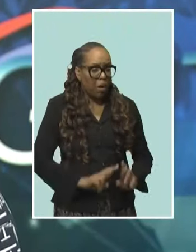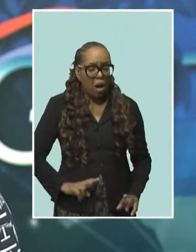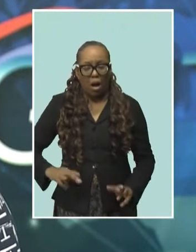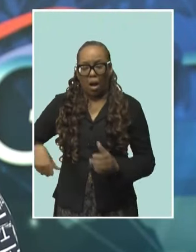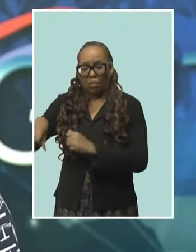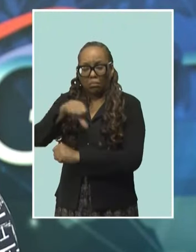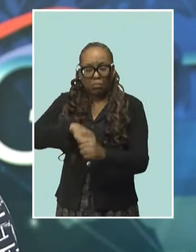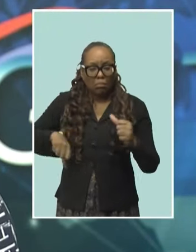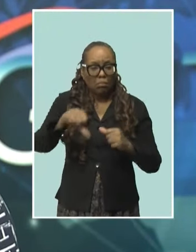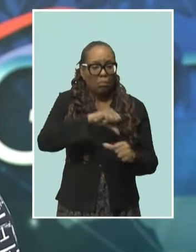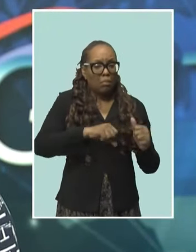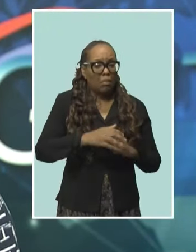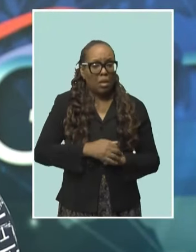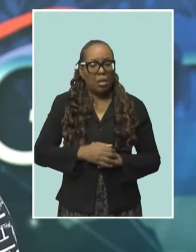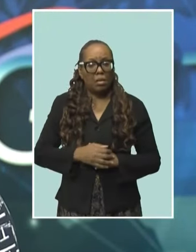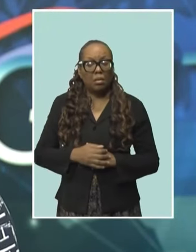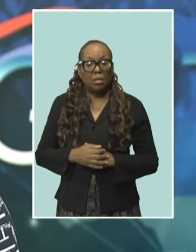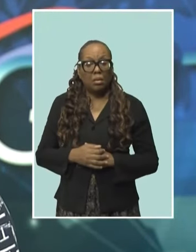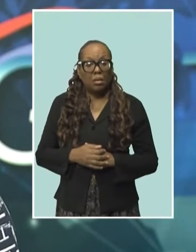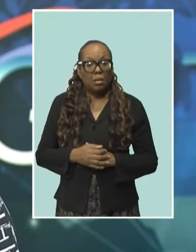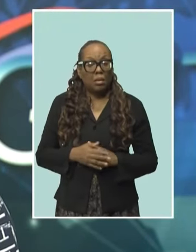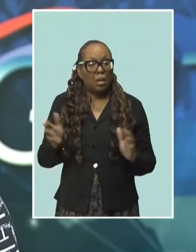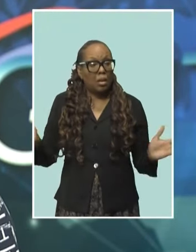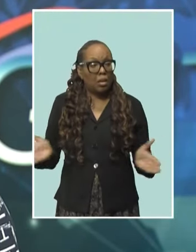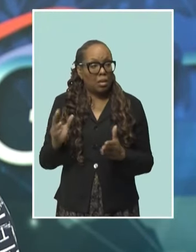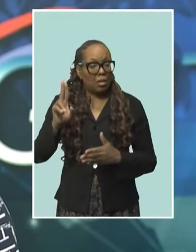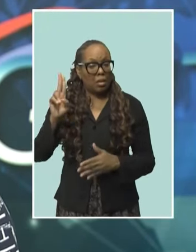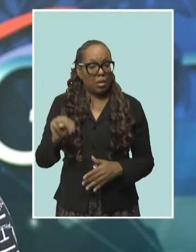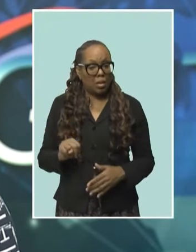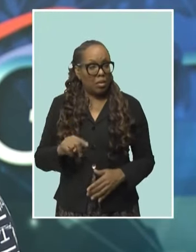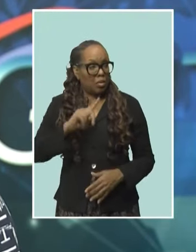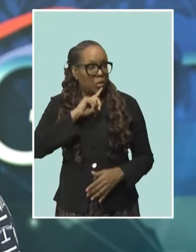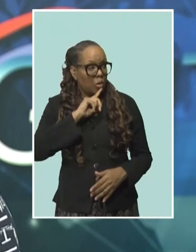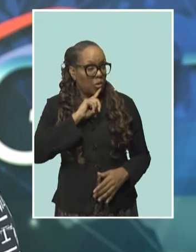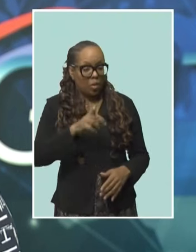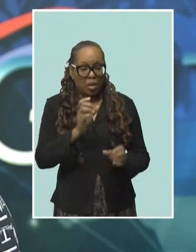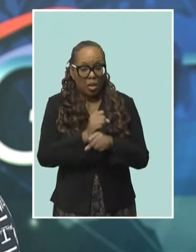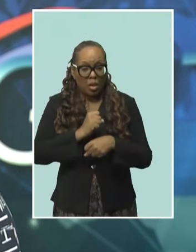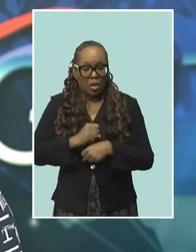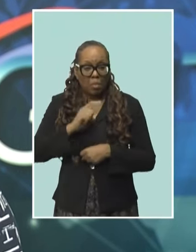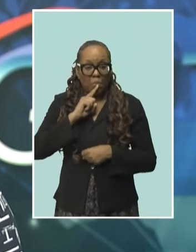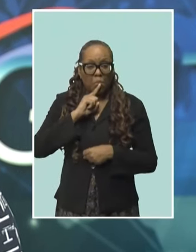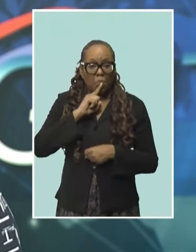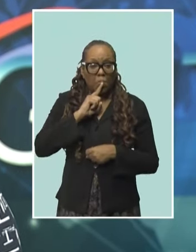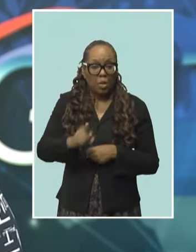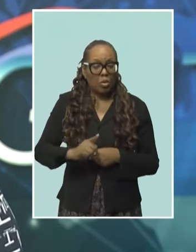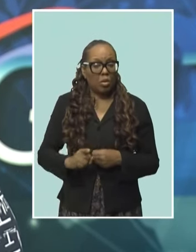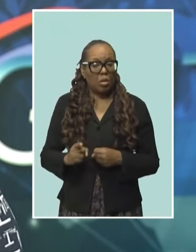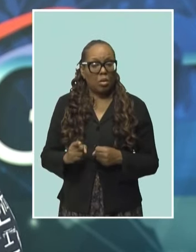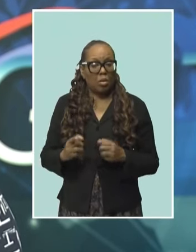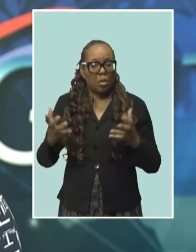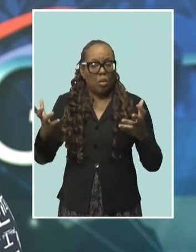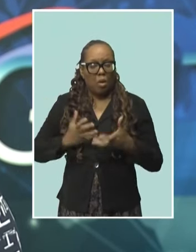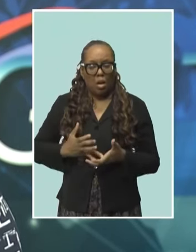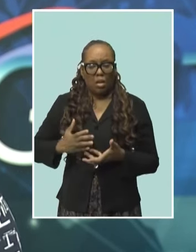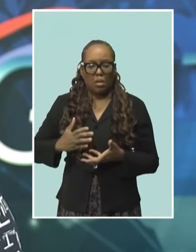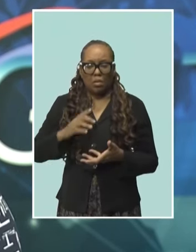Sir Hilary also urged the UN to recommit to the decolonization agenda for the remaining Caribbean